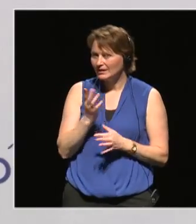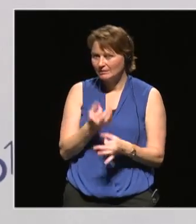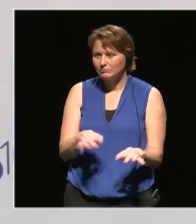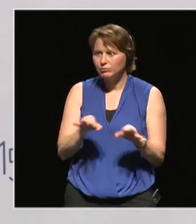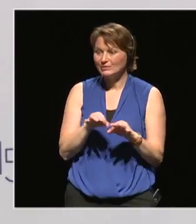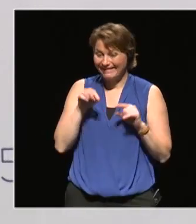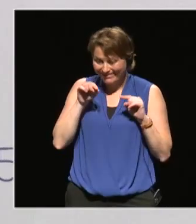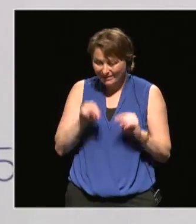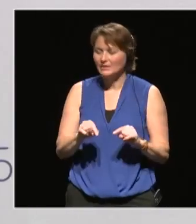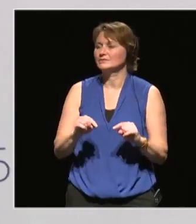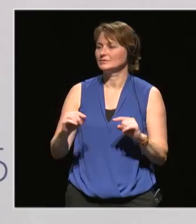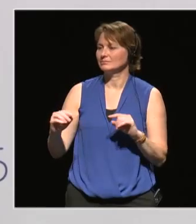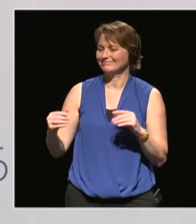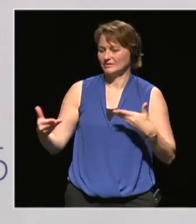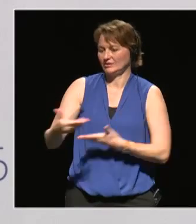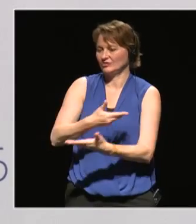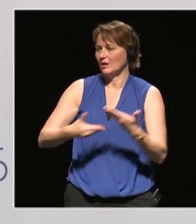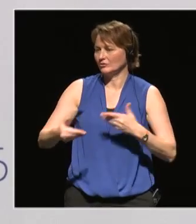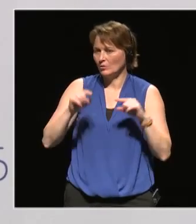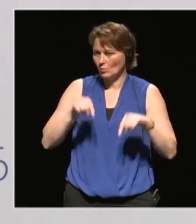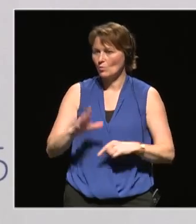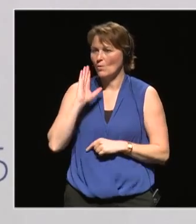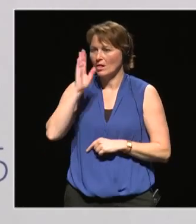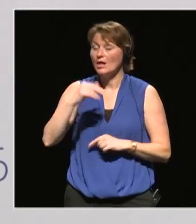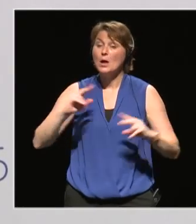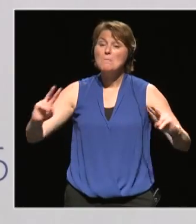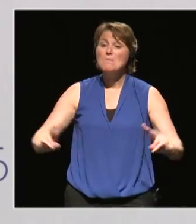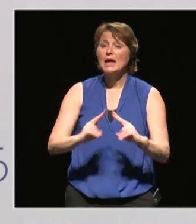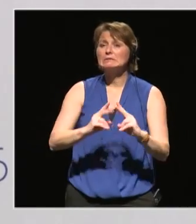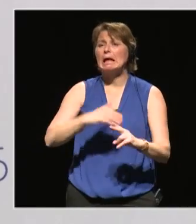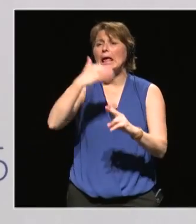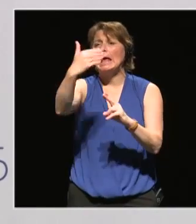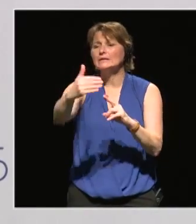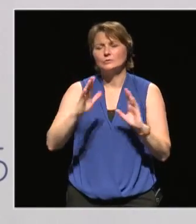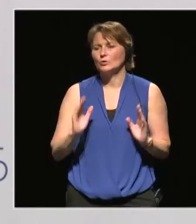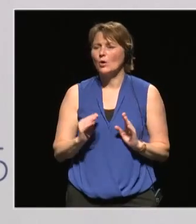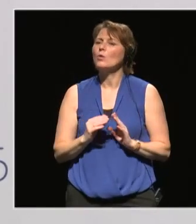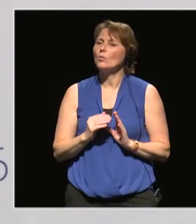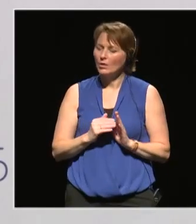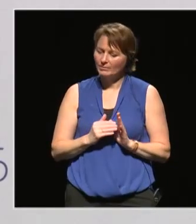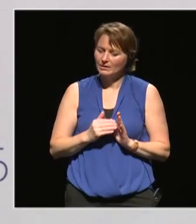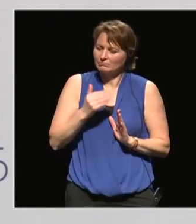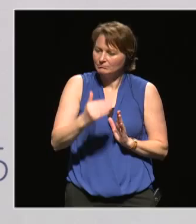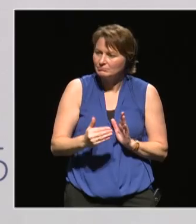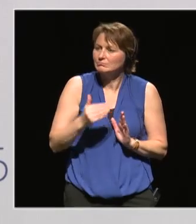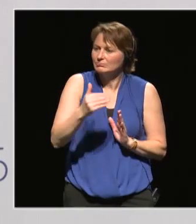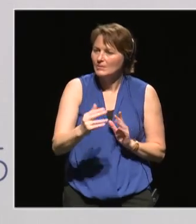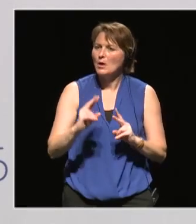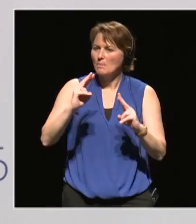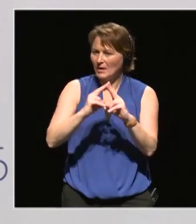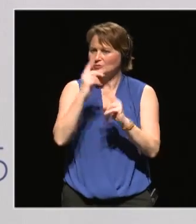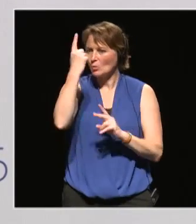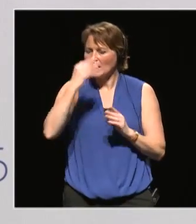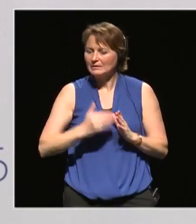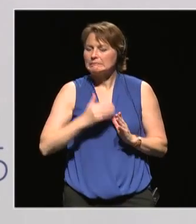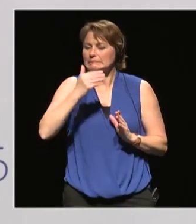conversation. Paris is not the end, it's the beginning, or it's a staging post. And it will be really important to make it a